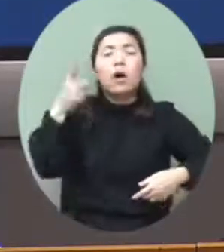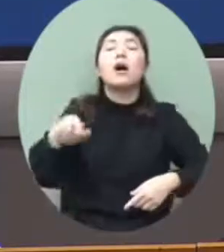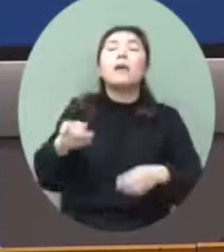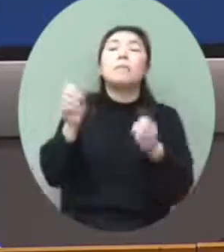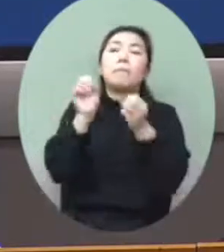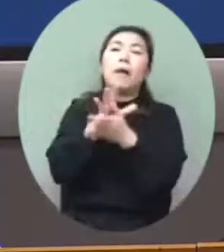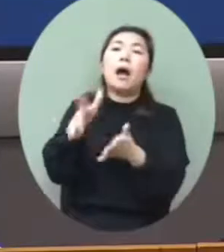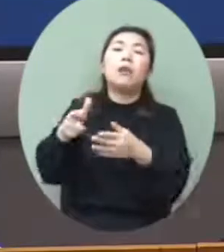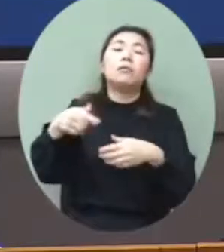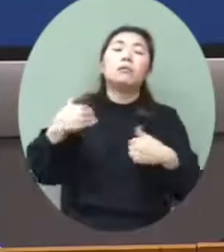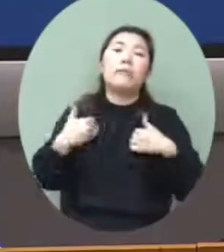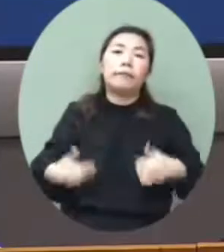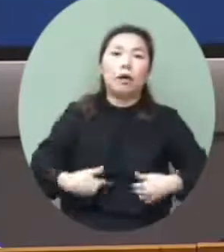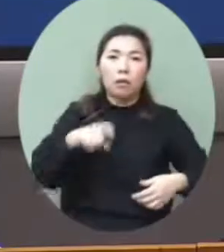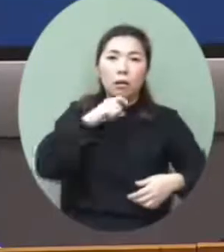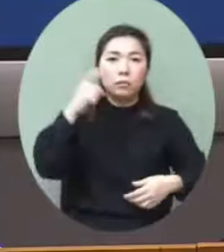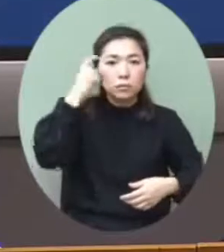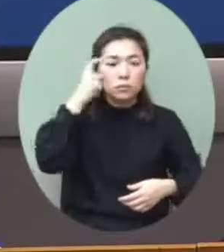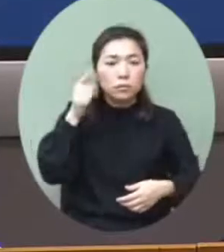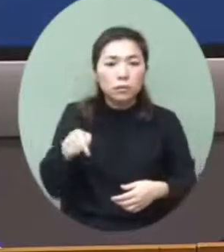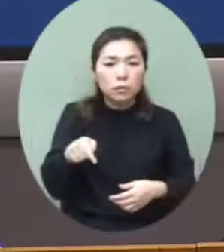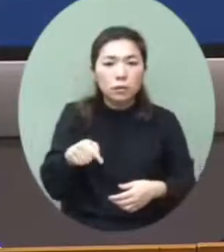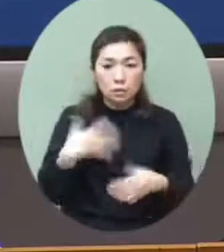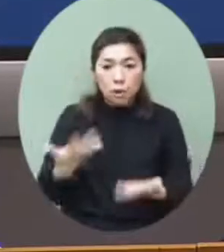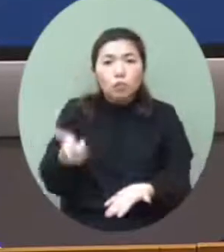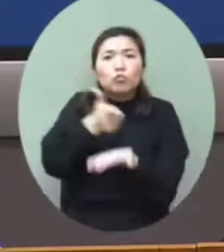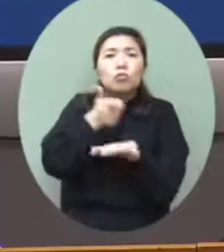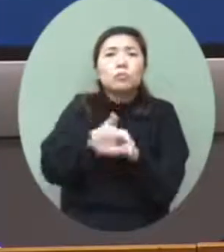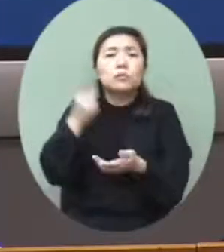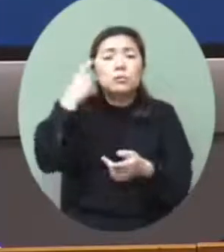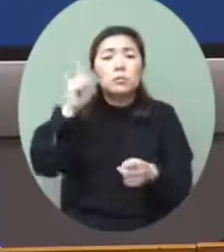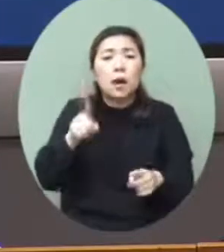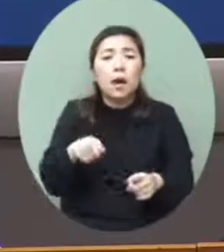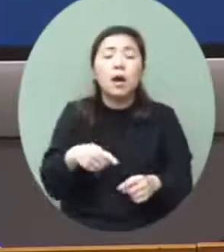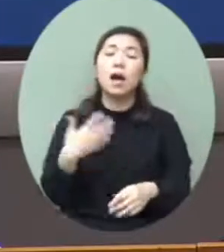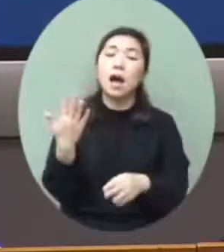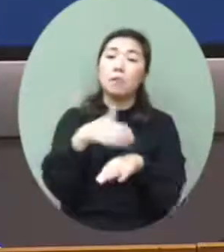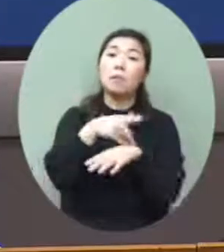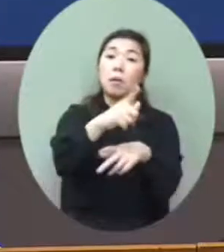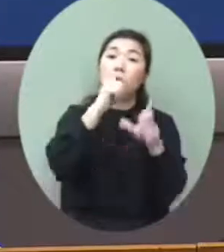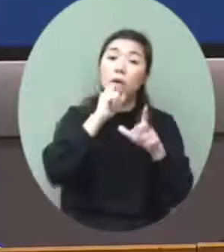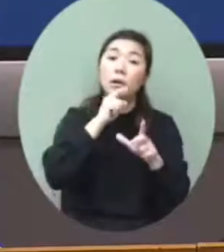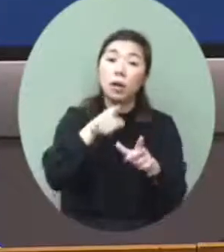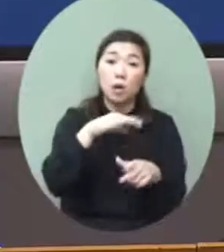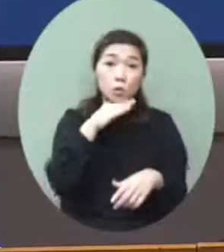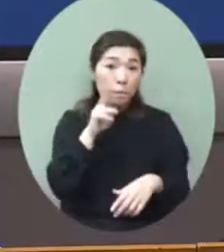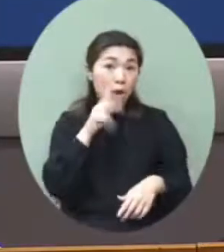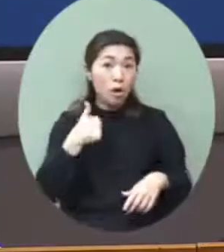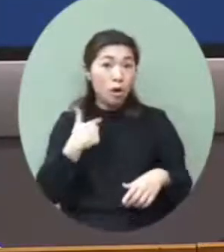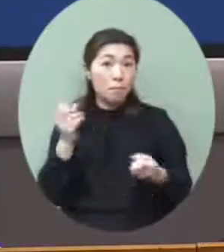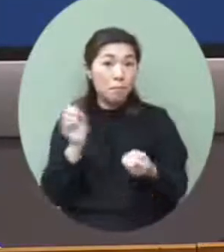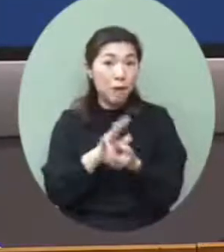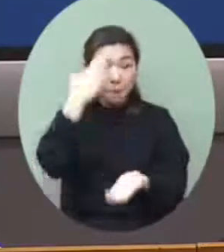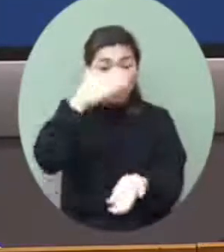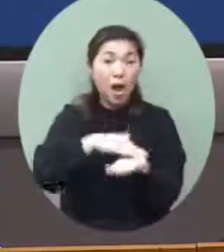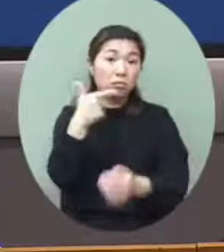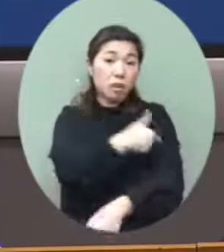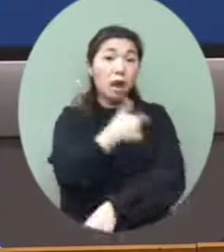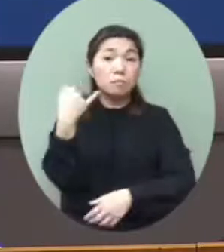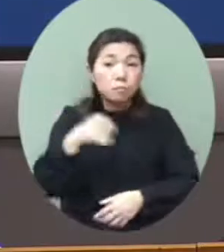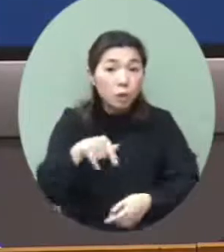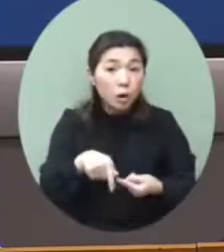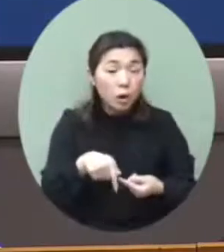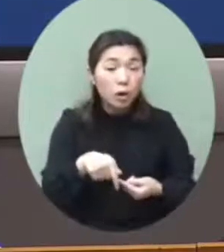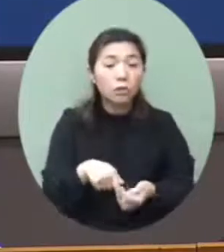pandemic and to allow those who were infected to prove that they